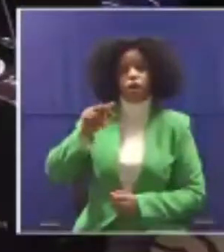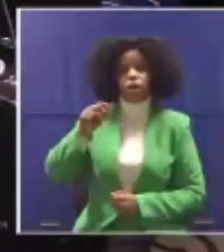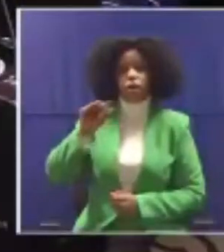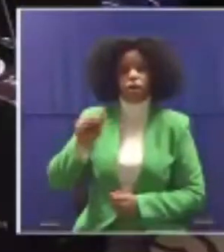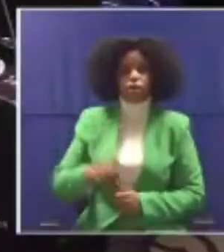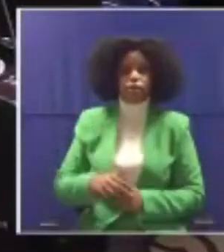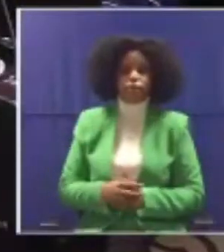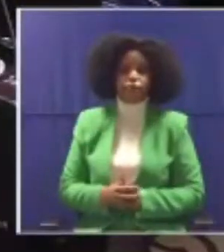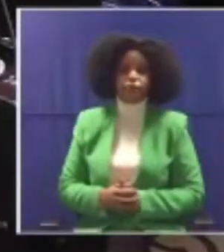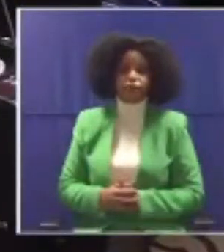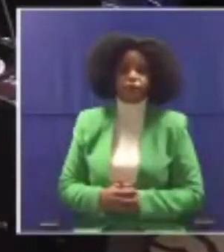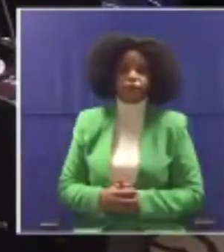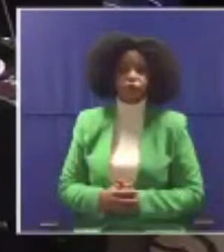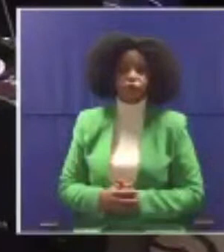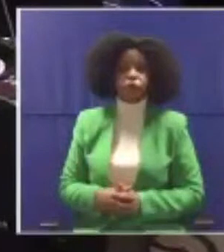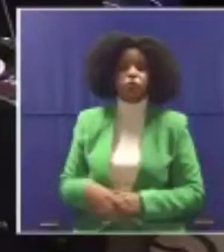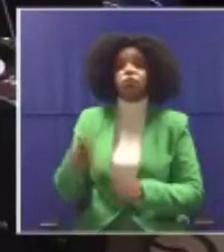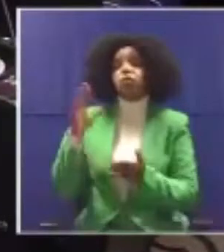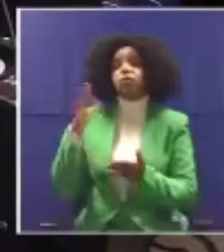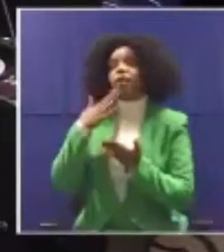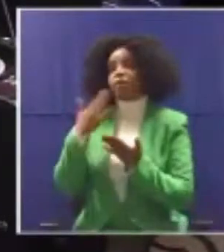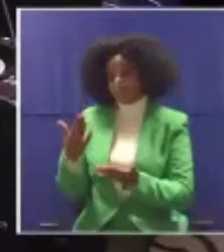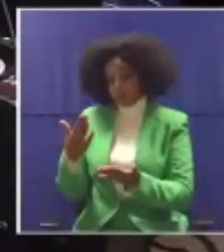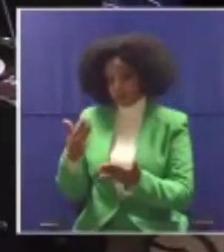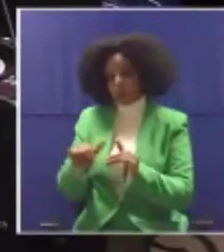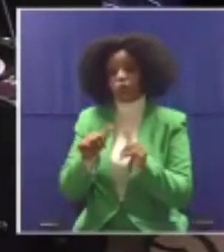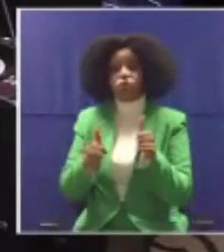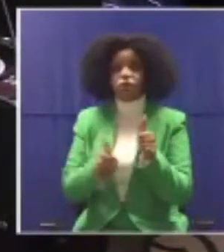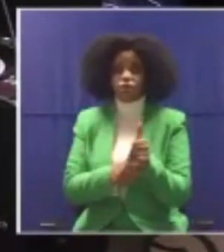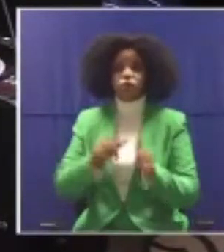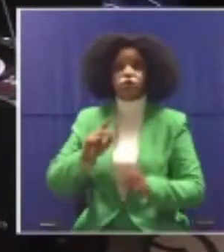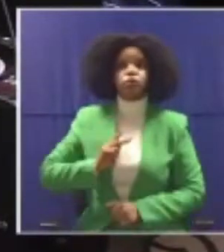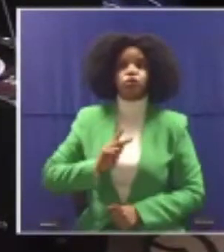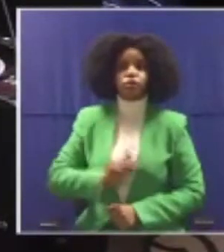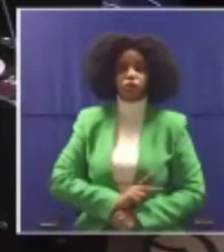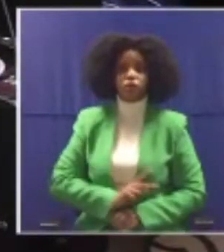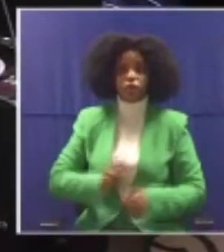Thank you, Deputy President of the Republic.